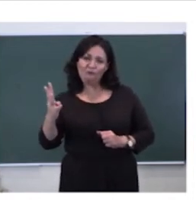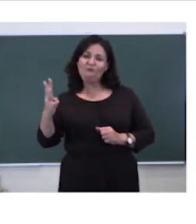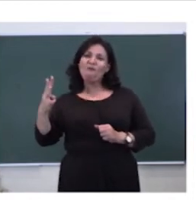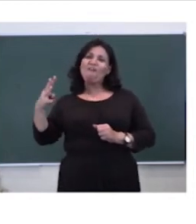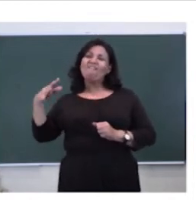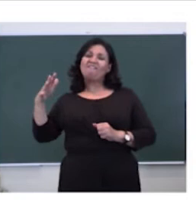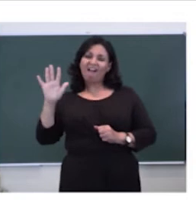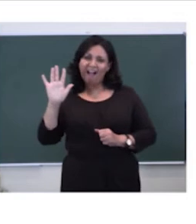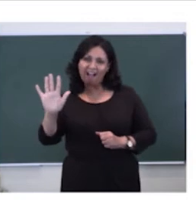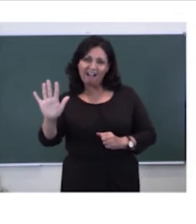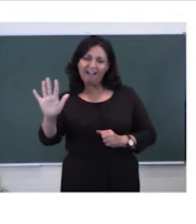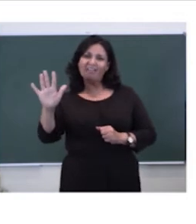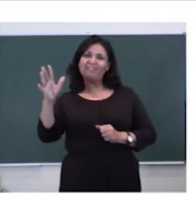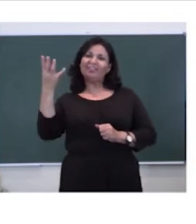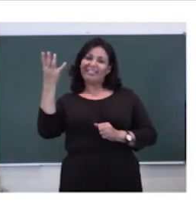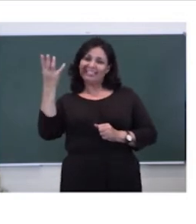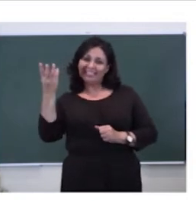4, 5,